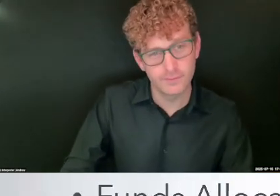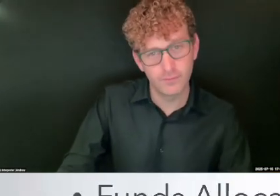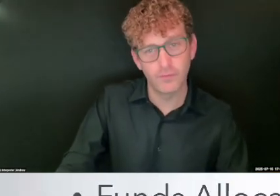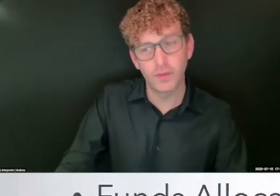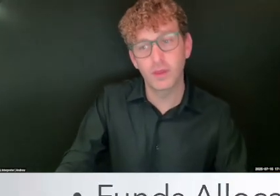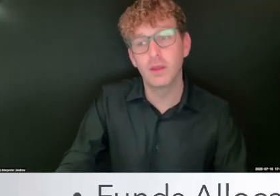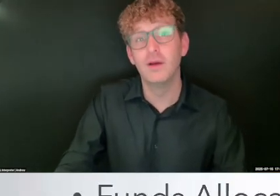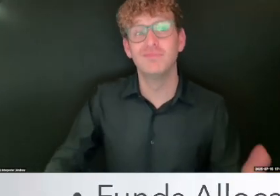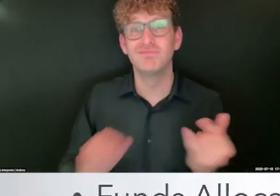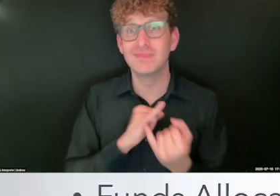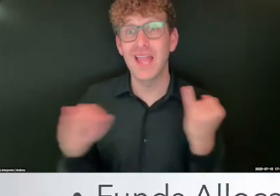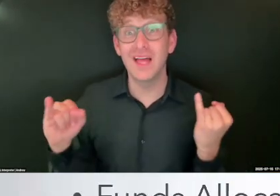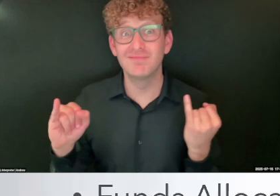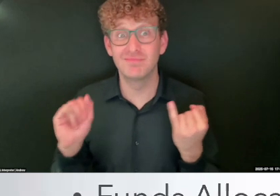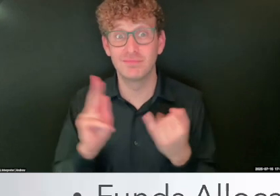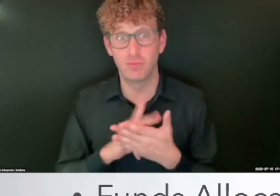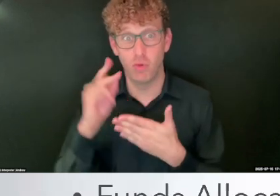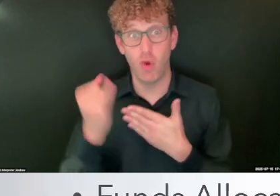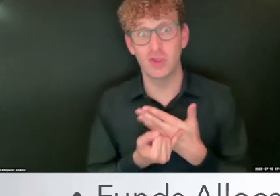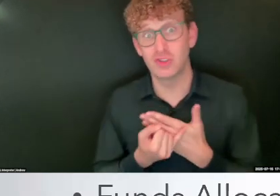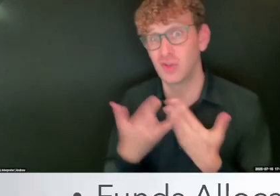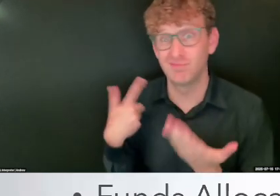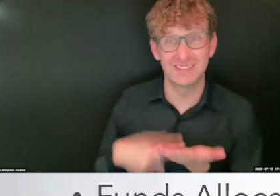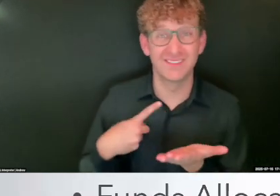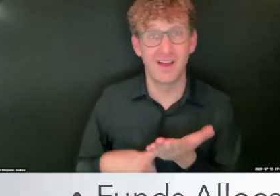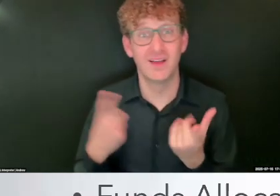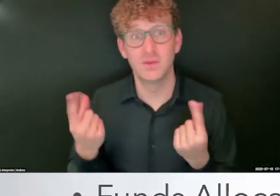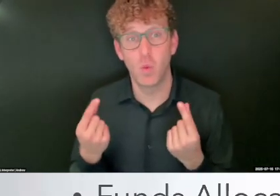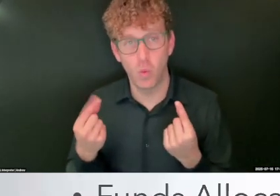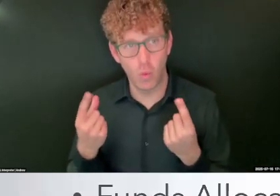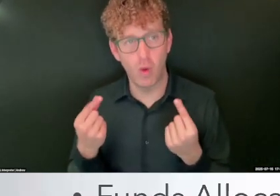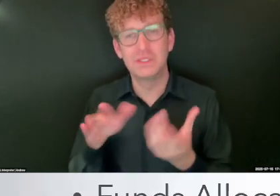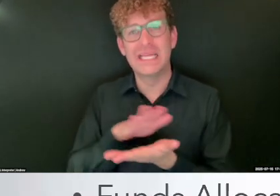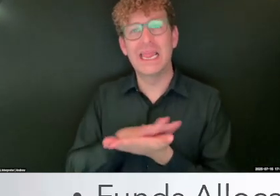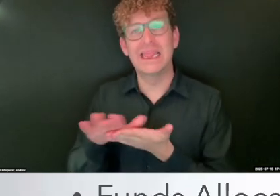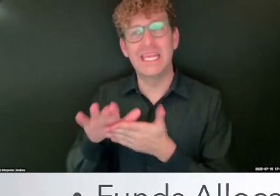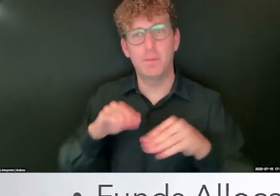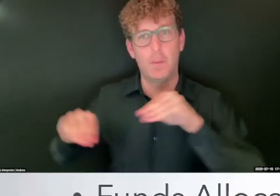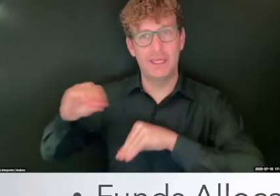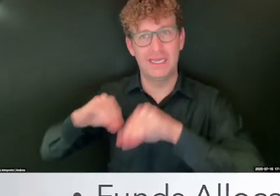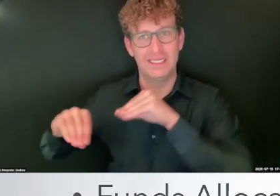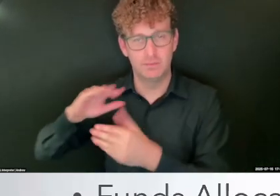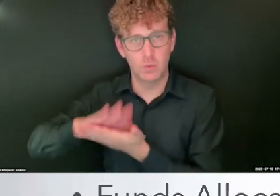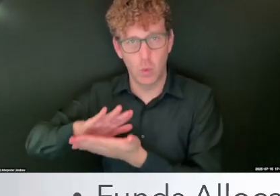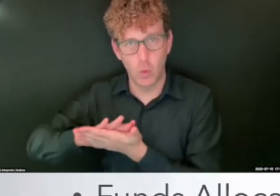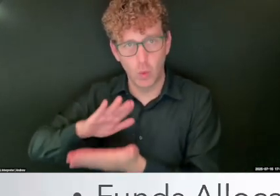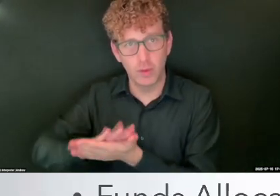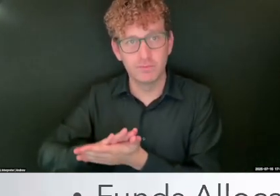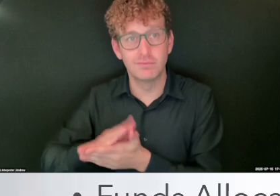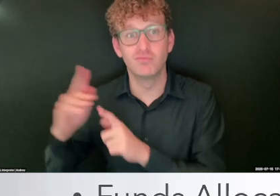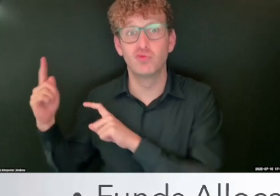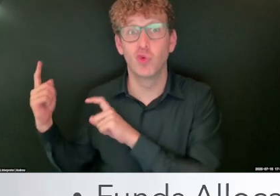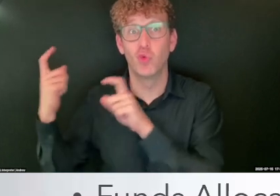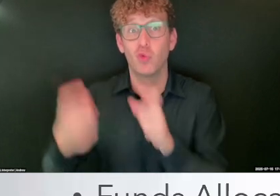The last project we'll discuss today is Clean Mobility in Schools. Grants under this project fund